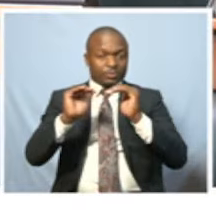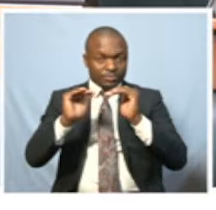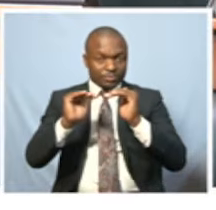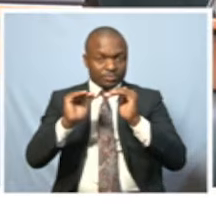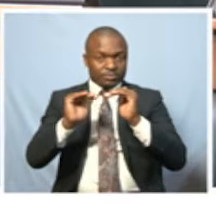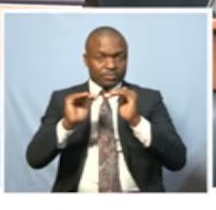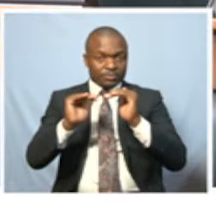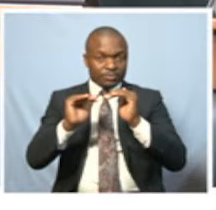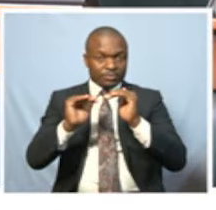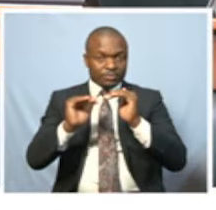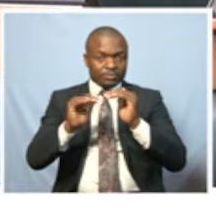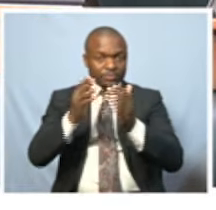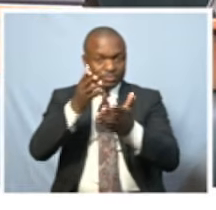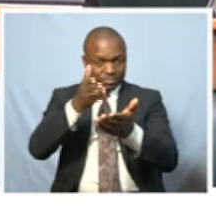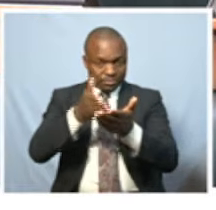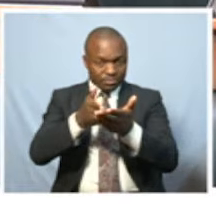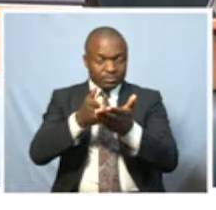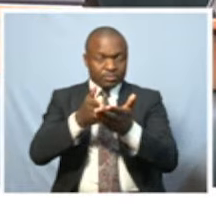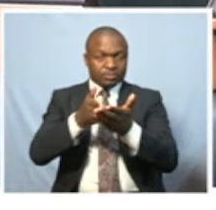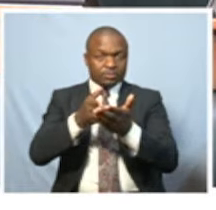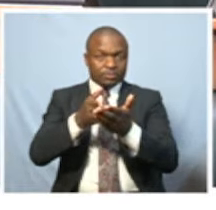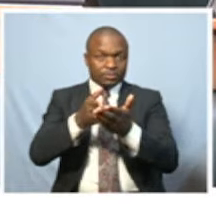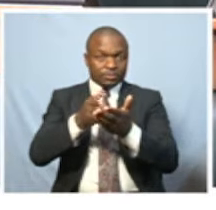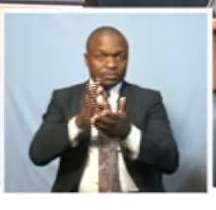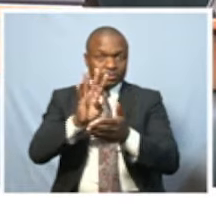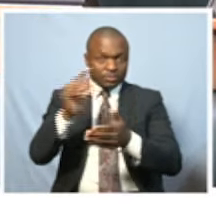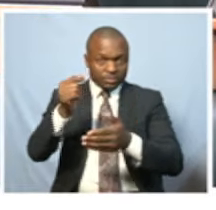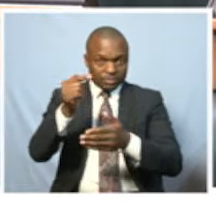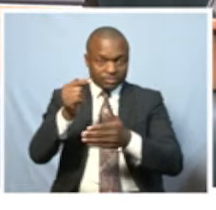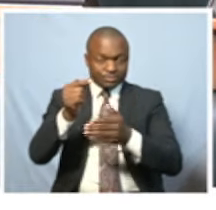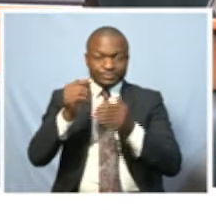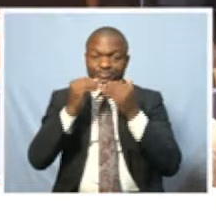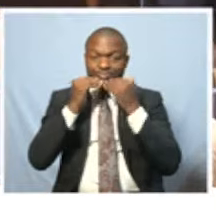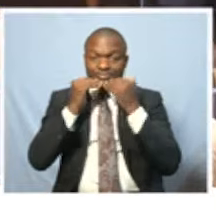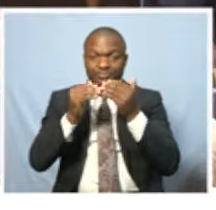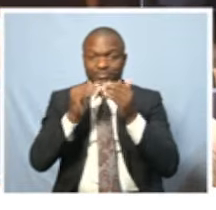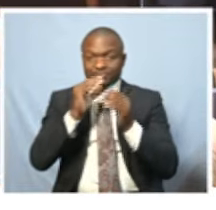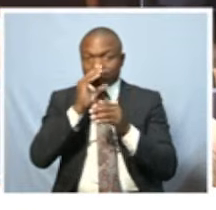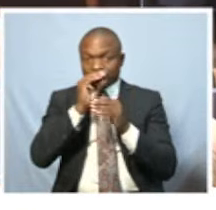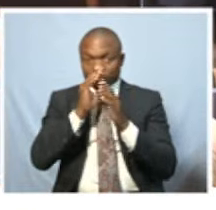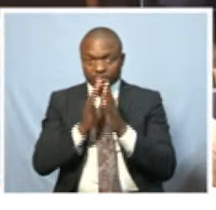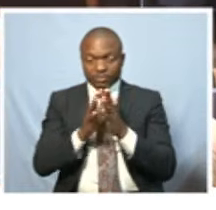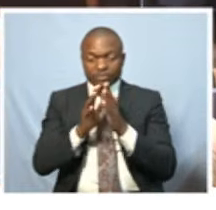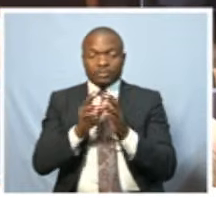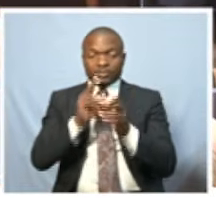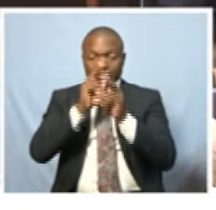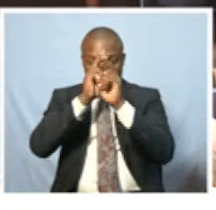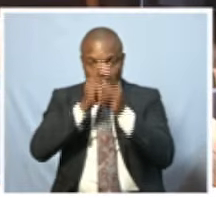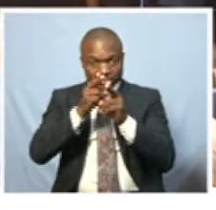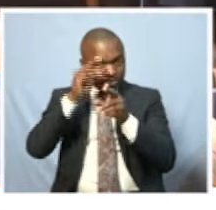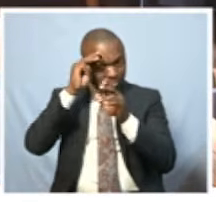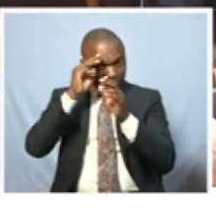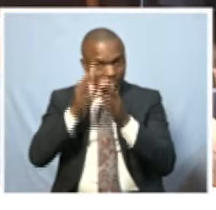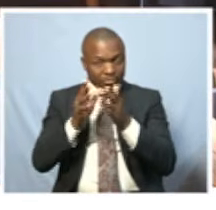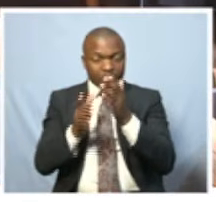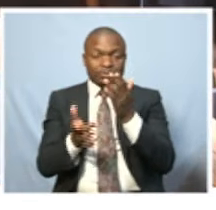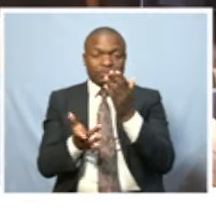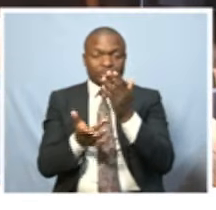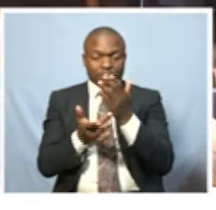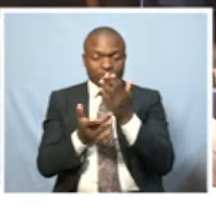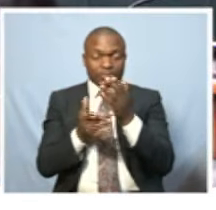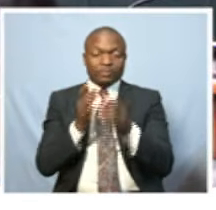the existing infrastructure to 4G? Thank you, Mr. Speaker. The Honorable Minister